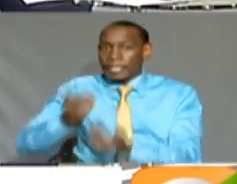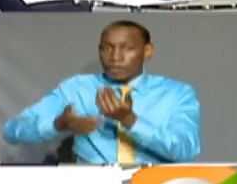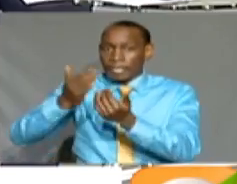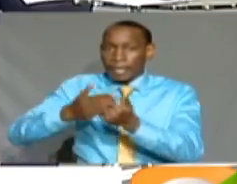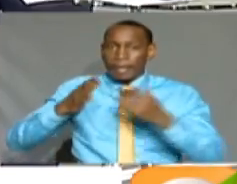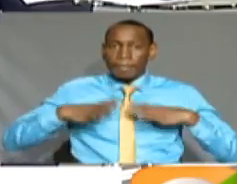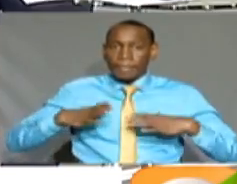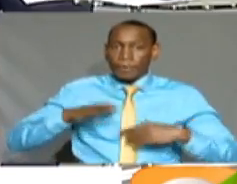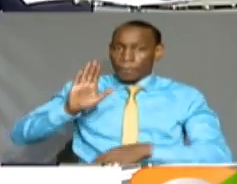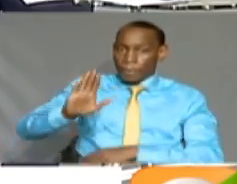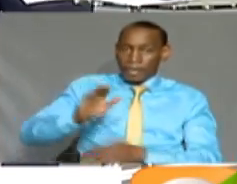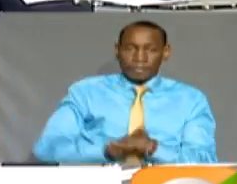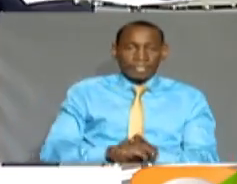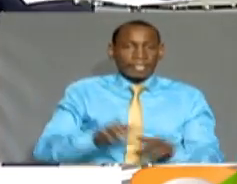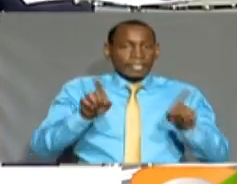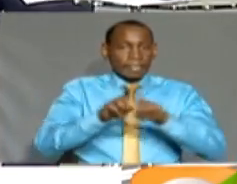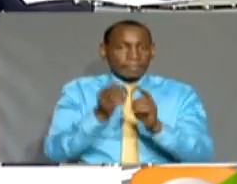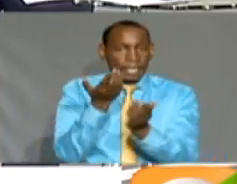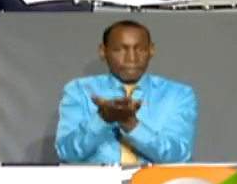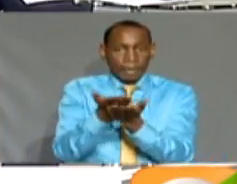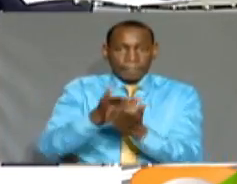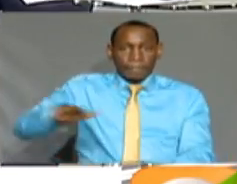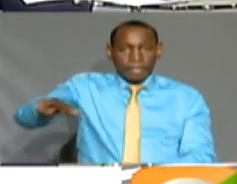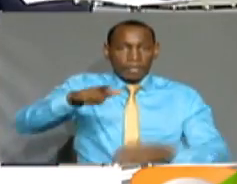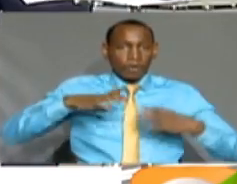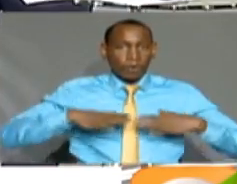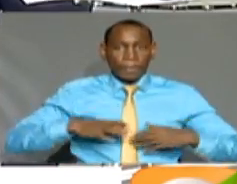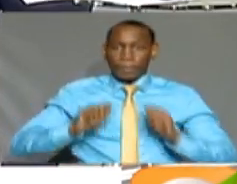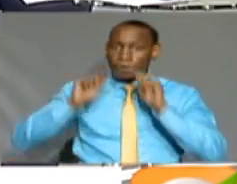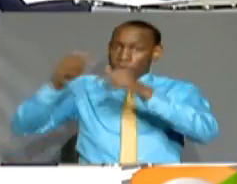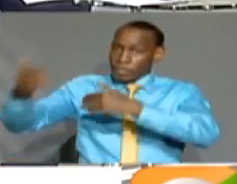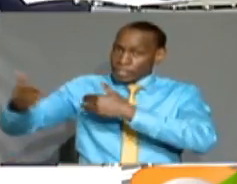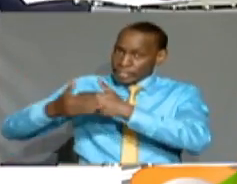to the residents there. Gashui has also appealed to the locals to